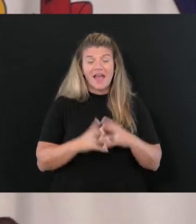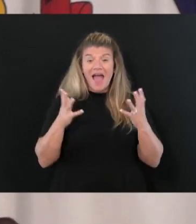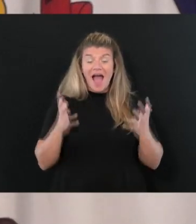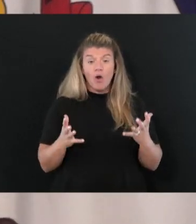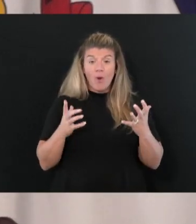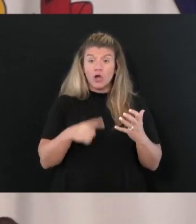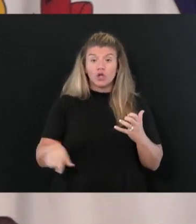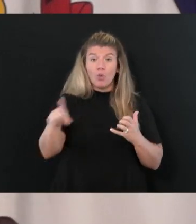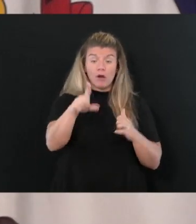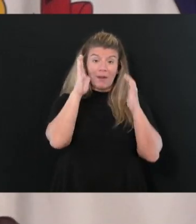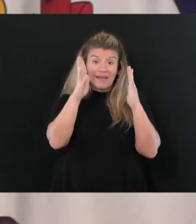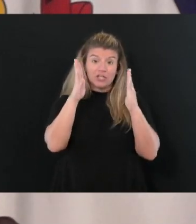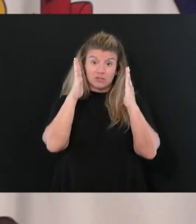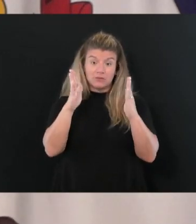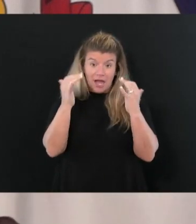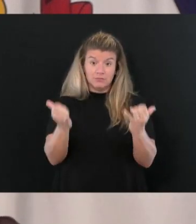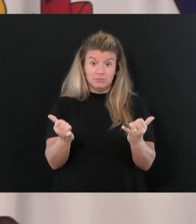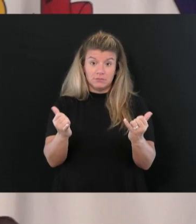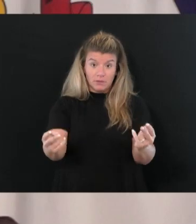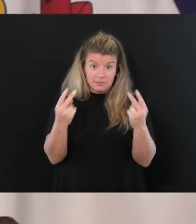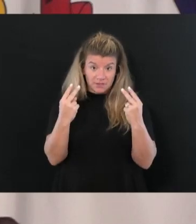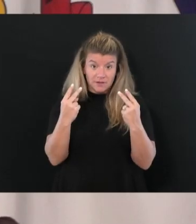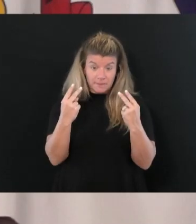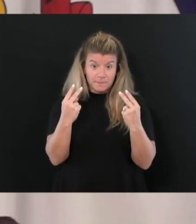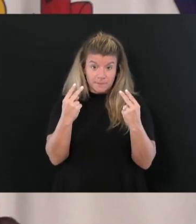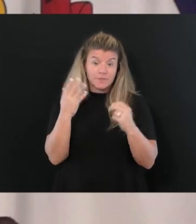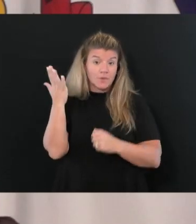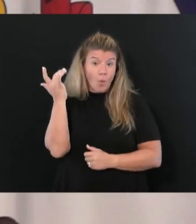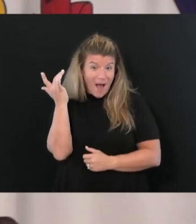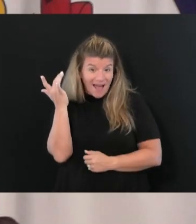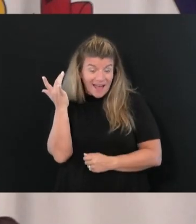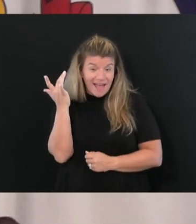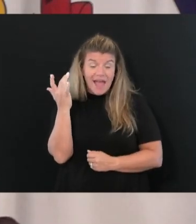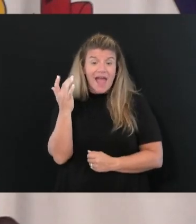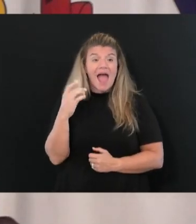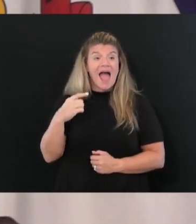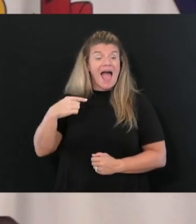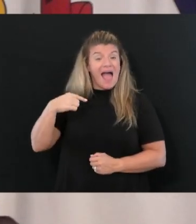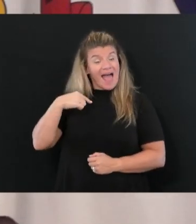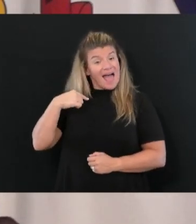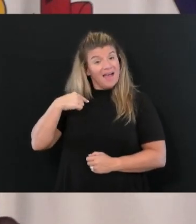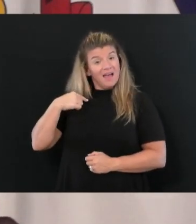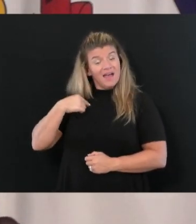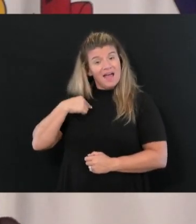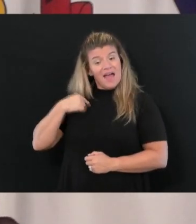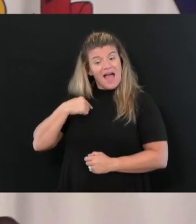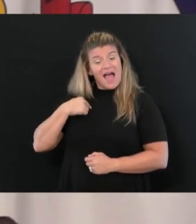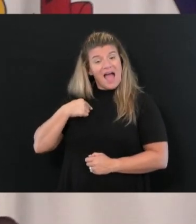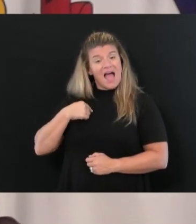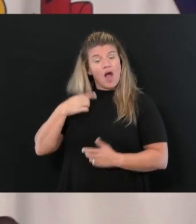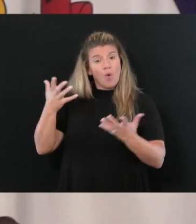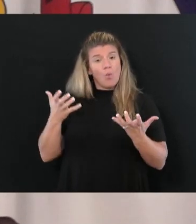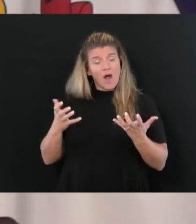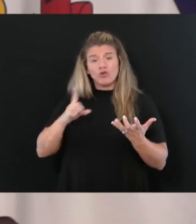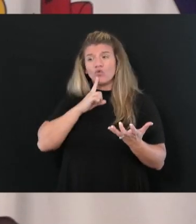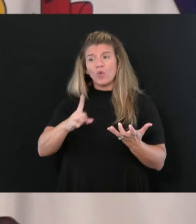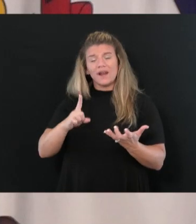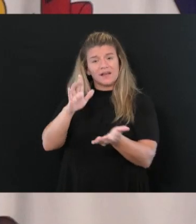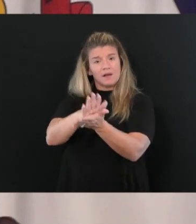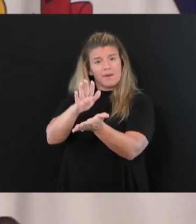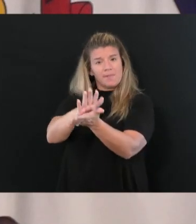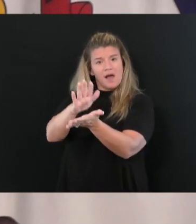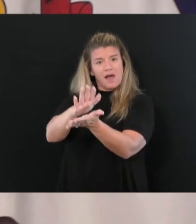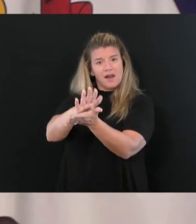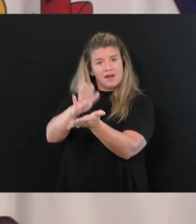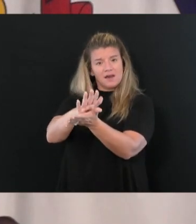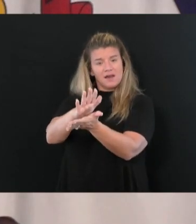listen to me, because I want to take my hat off to every single